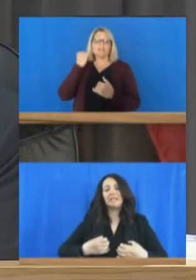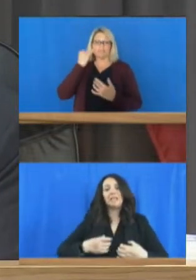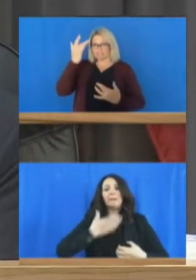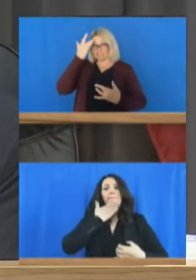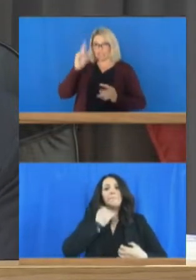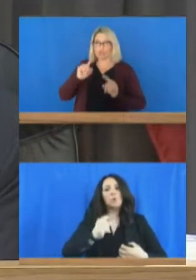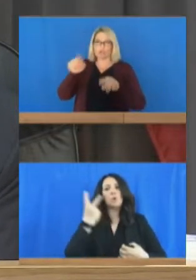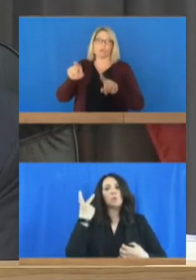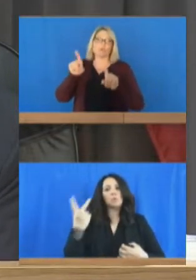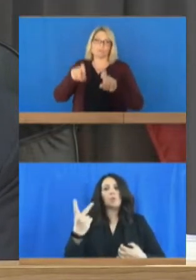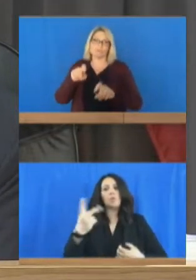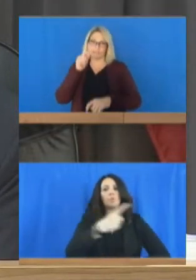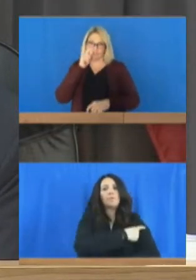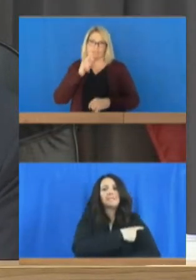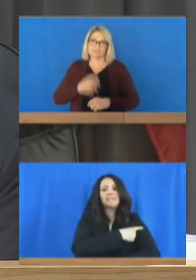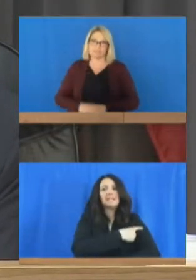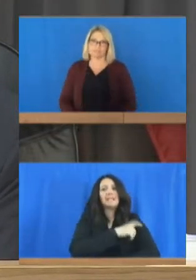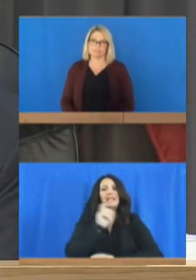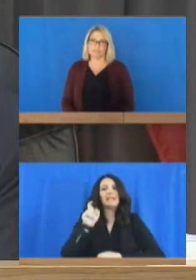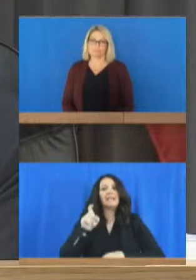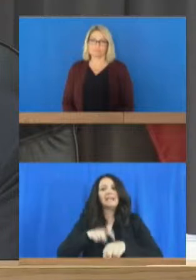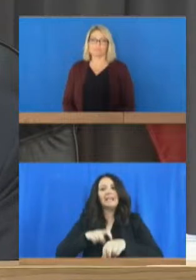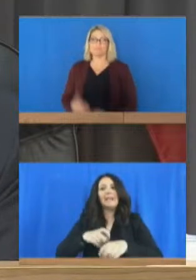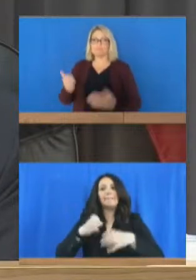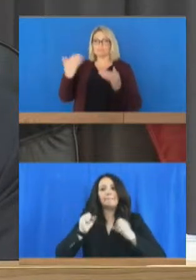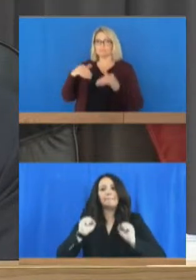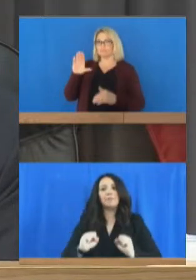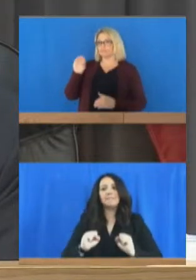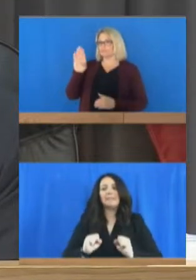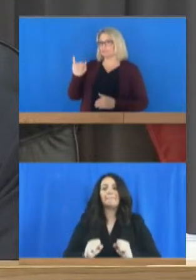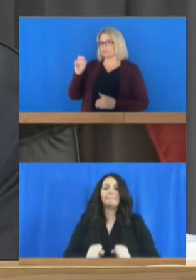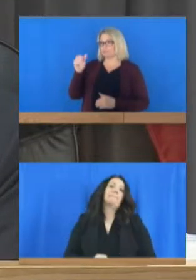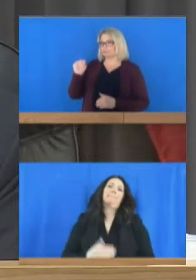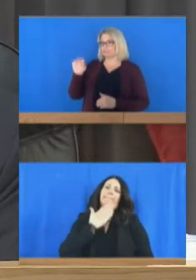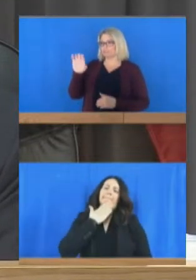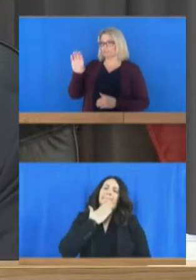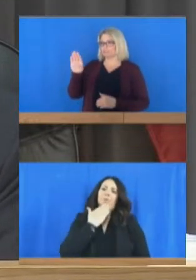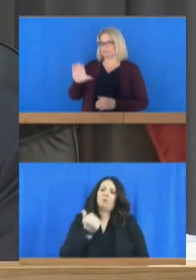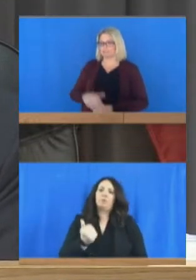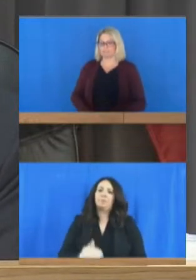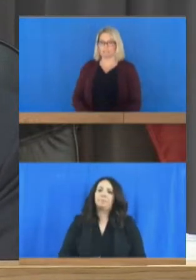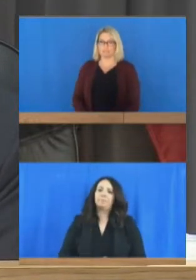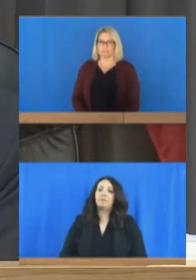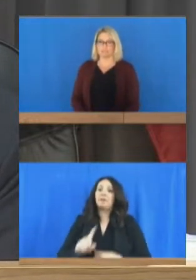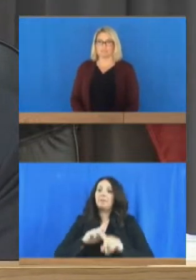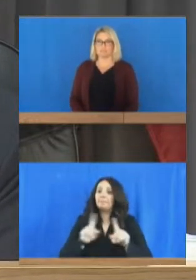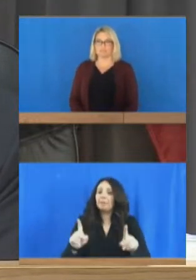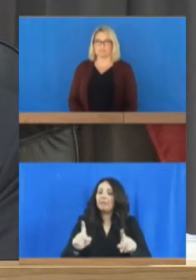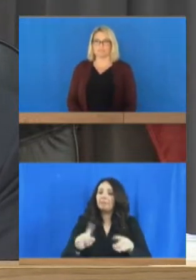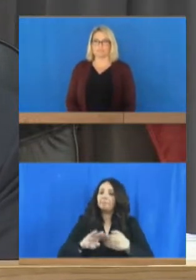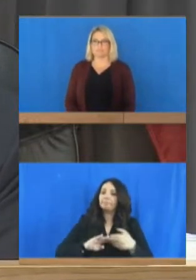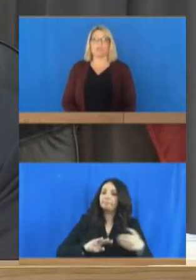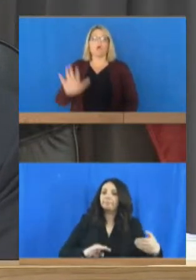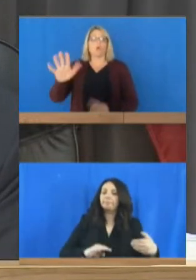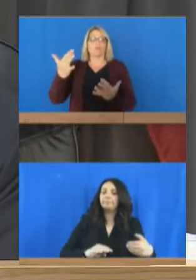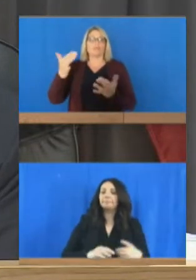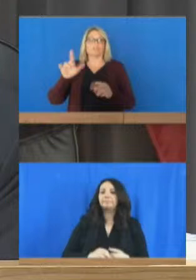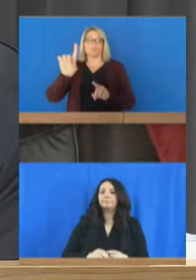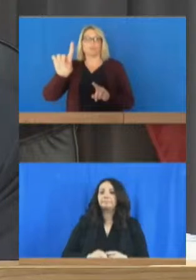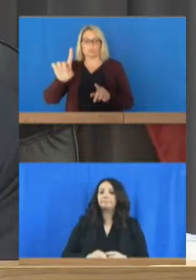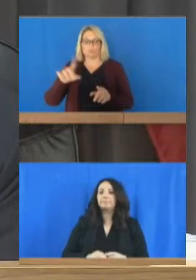of those specific professional groups, we're seeing a huge uptake in the sort of the age groups where people are often working in a lot of these homes. We've